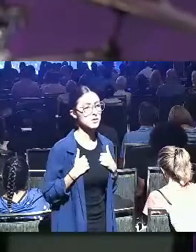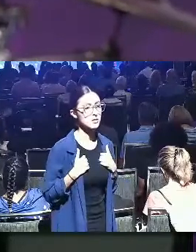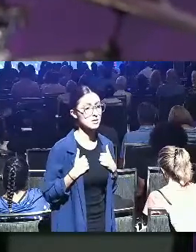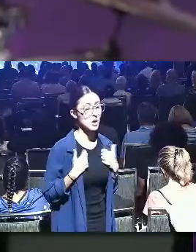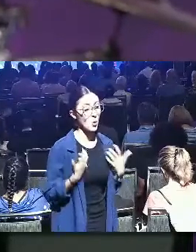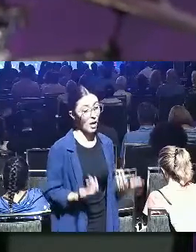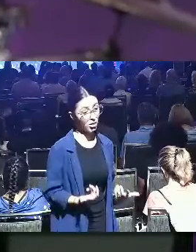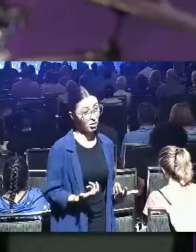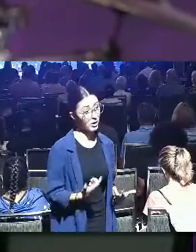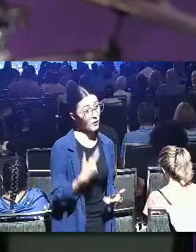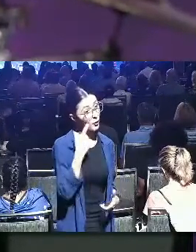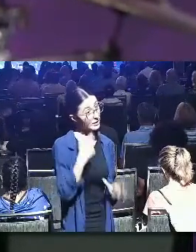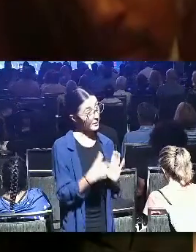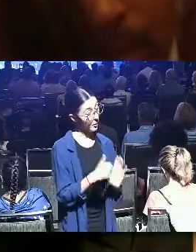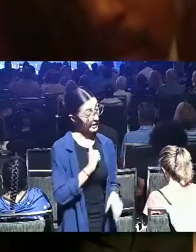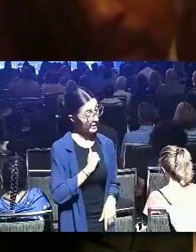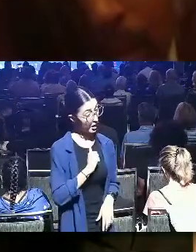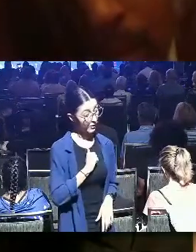years old?